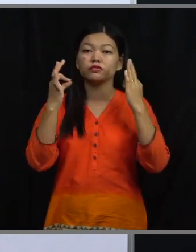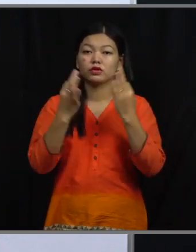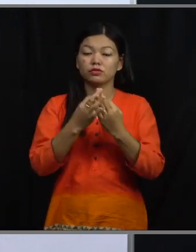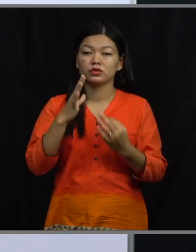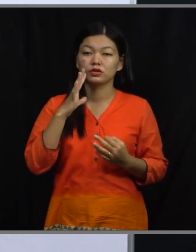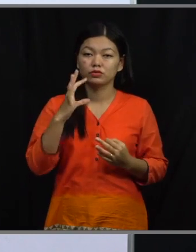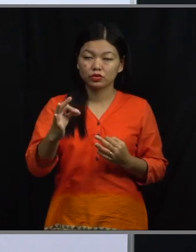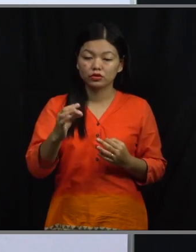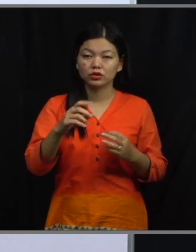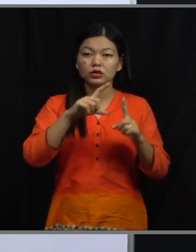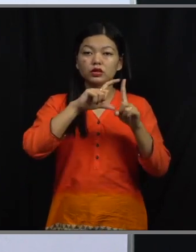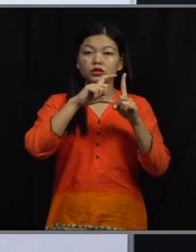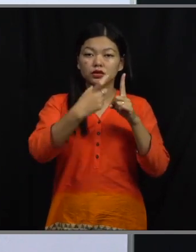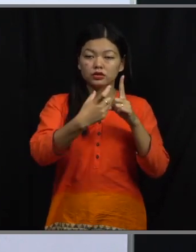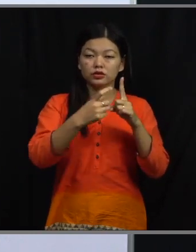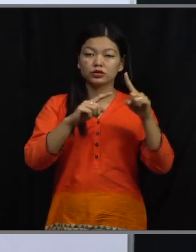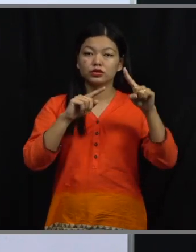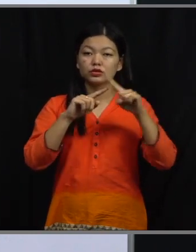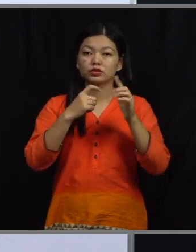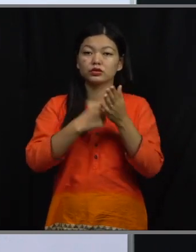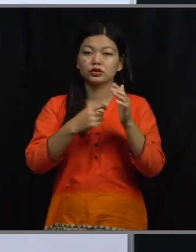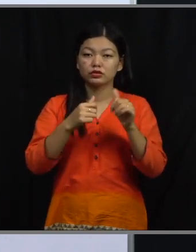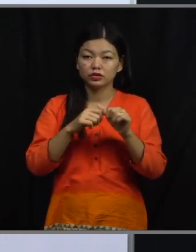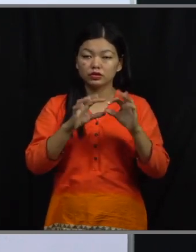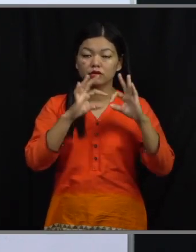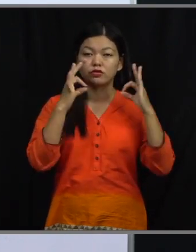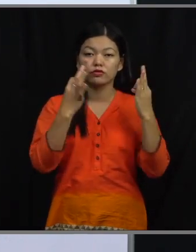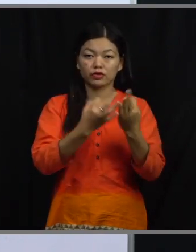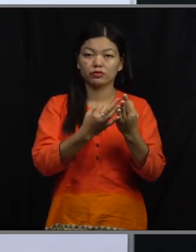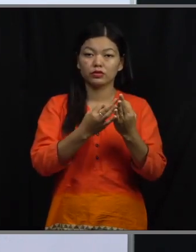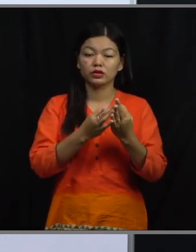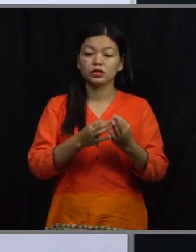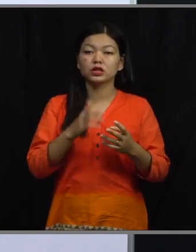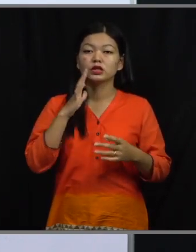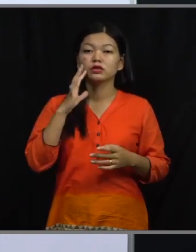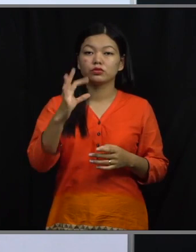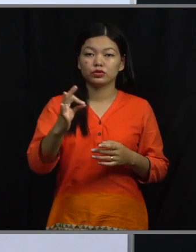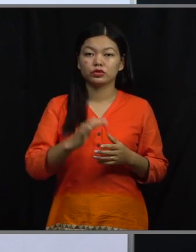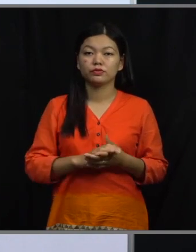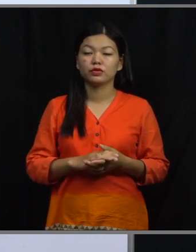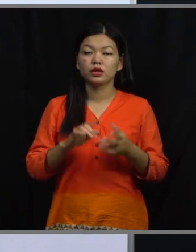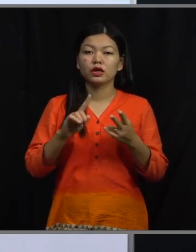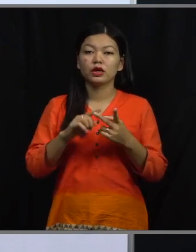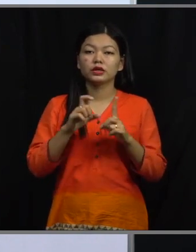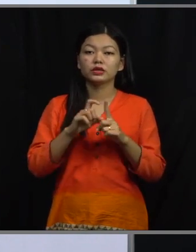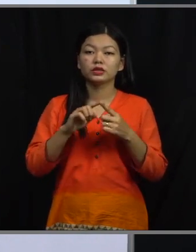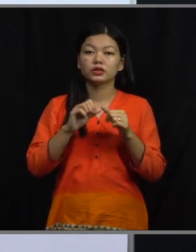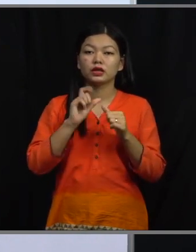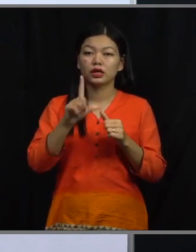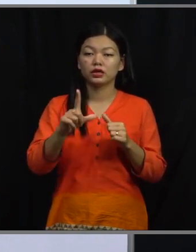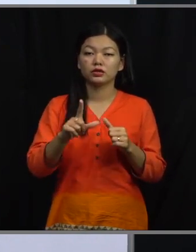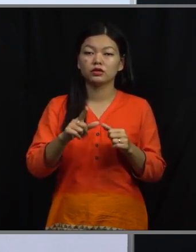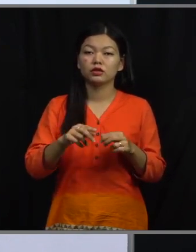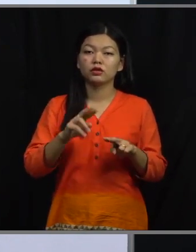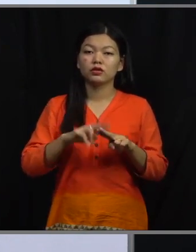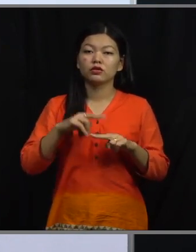and cultural norms of the family. Okay, ideal pattern which means it's a complete pattern which the family